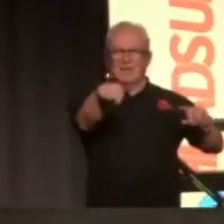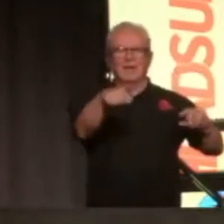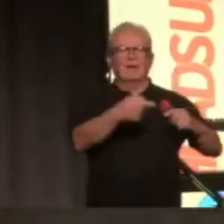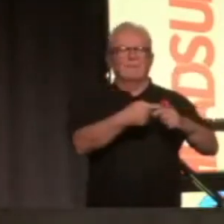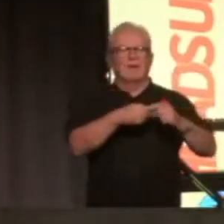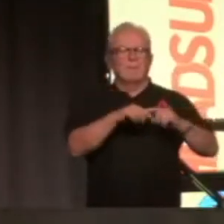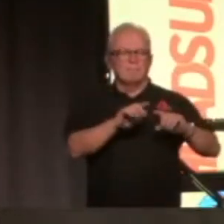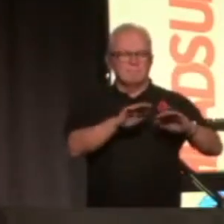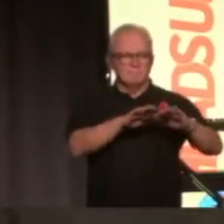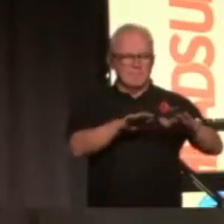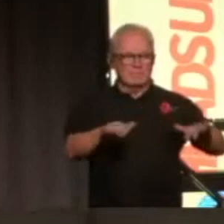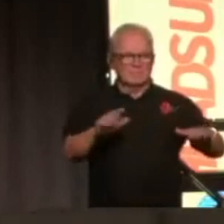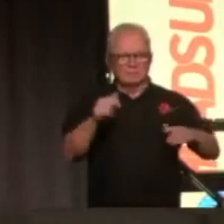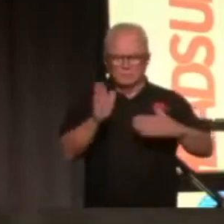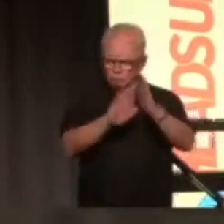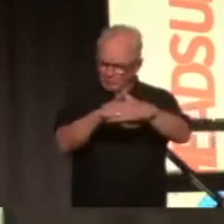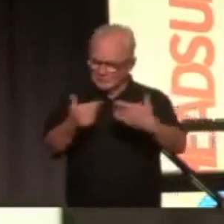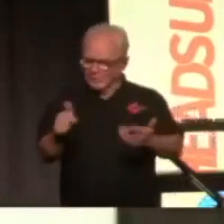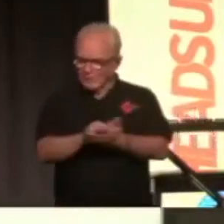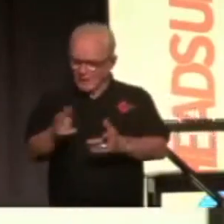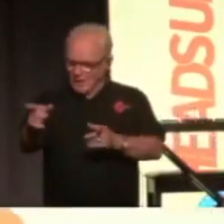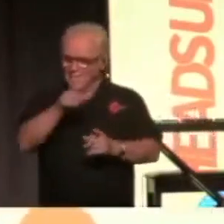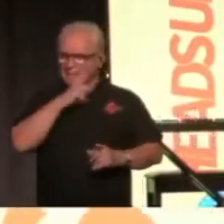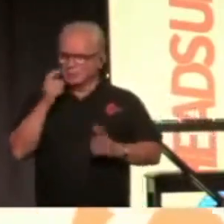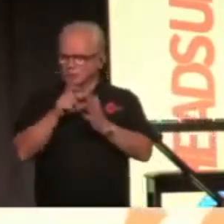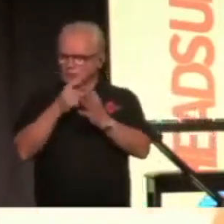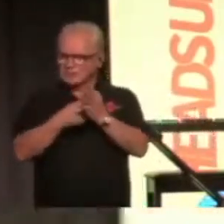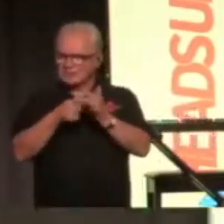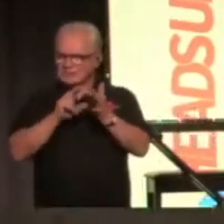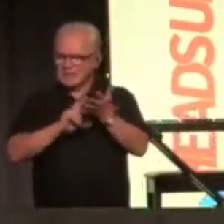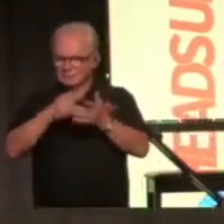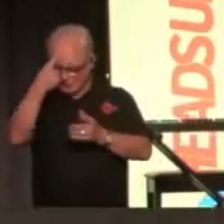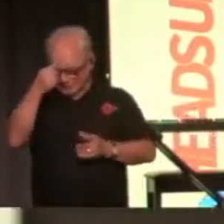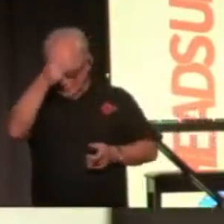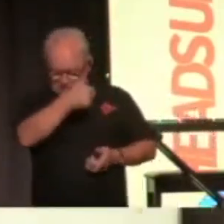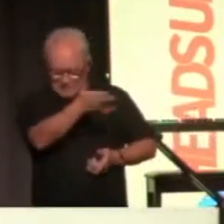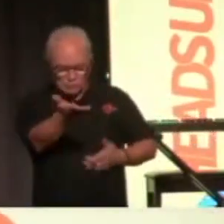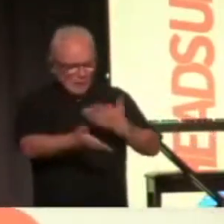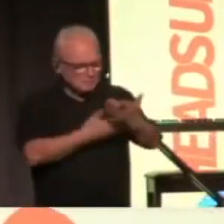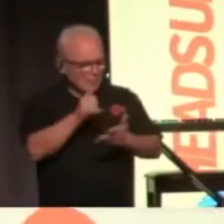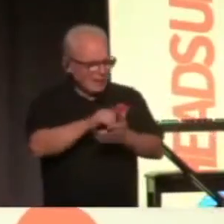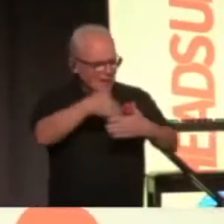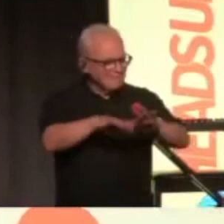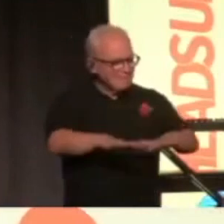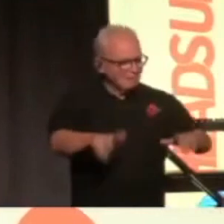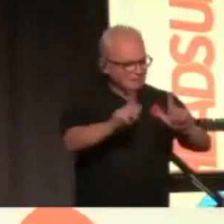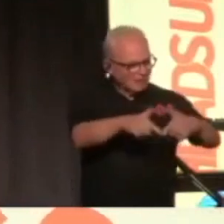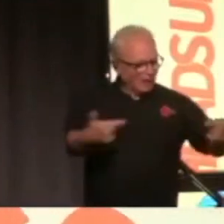not, that we were going to translate that, and I was going to get Pastor Darren up, okay, and he was going to say that in Belfast